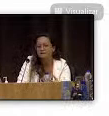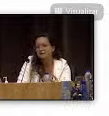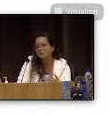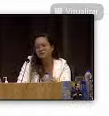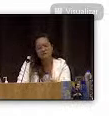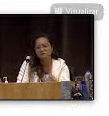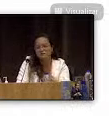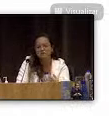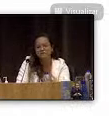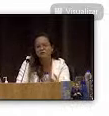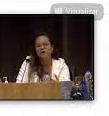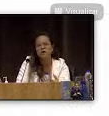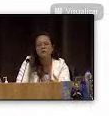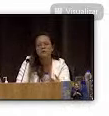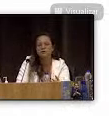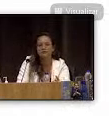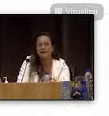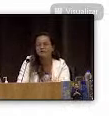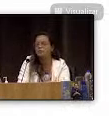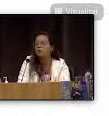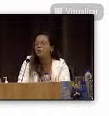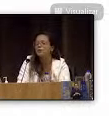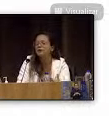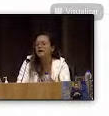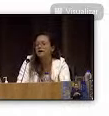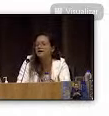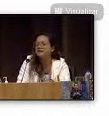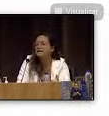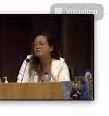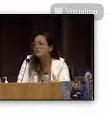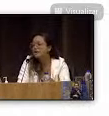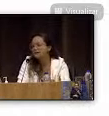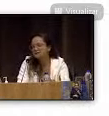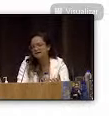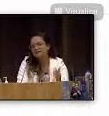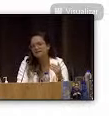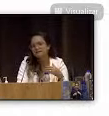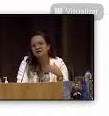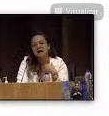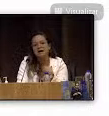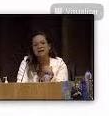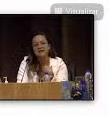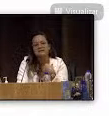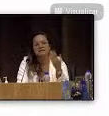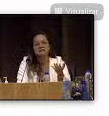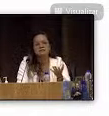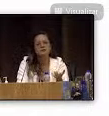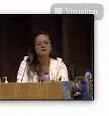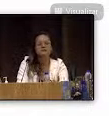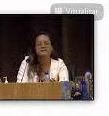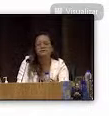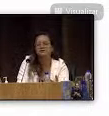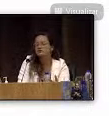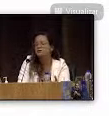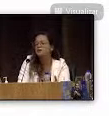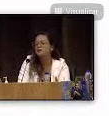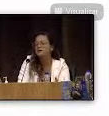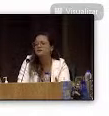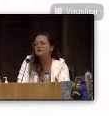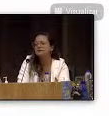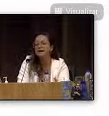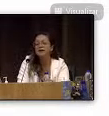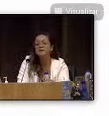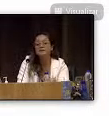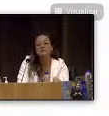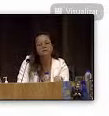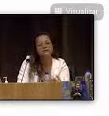other end to understand what is a research, especially those who never had an opportunity uh, and